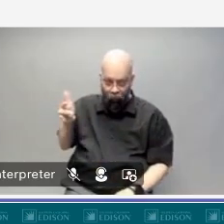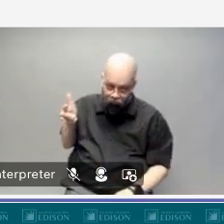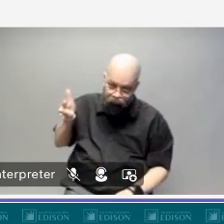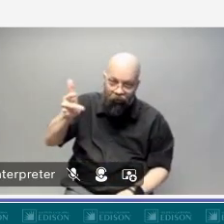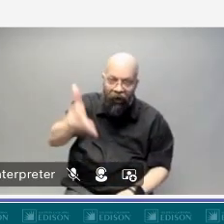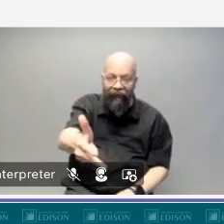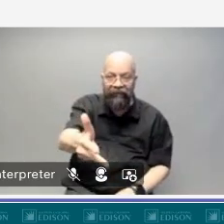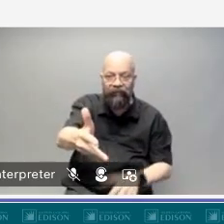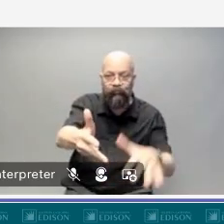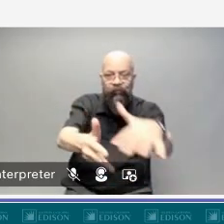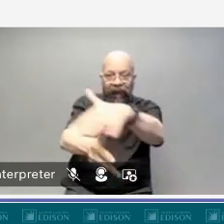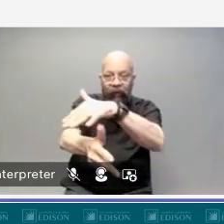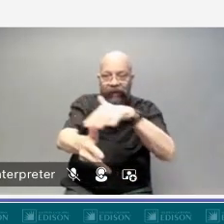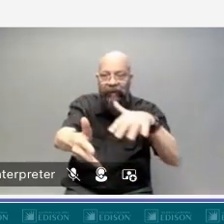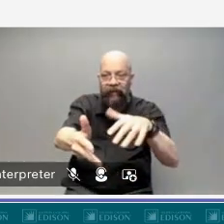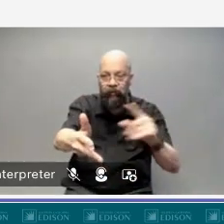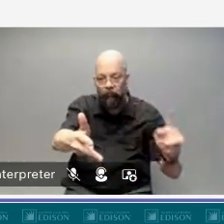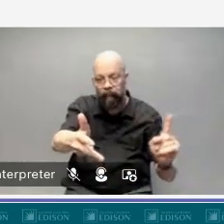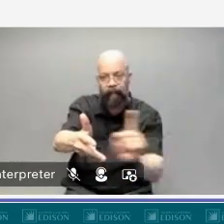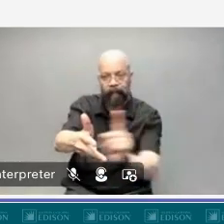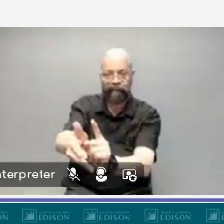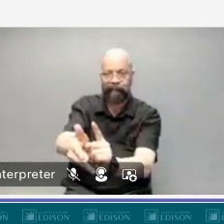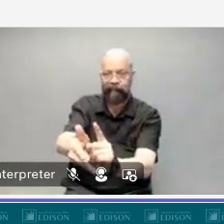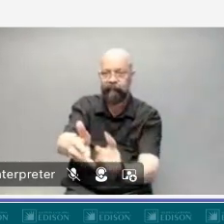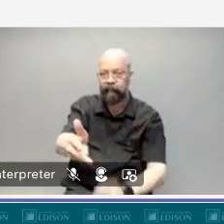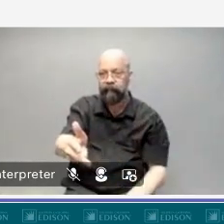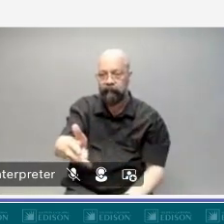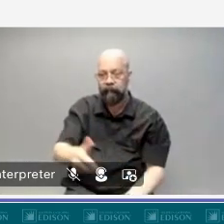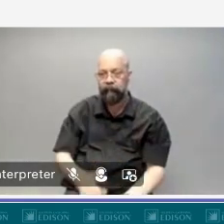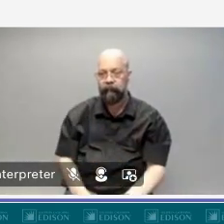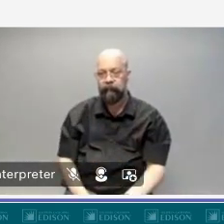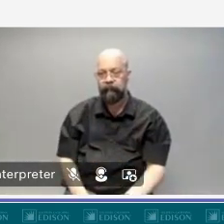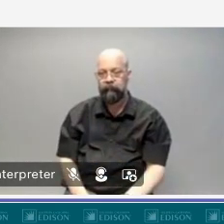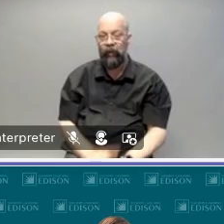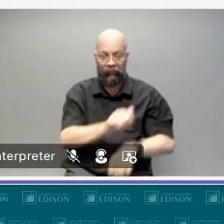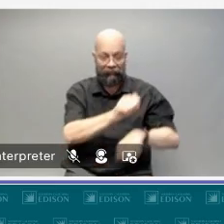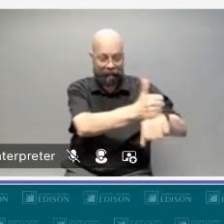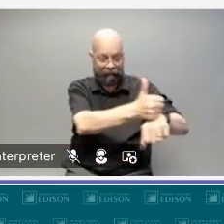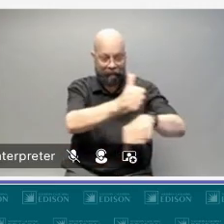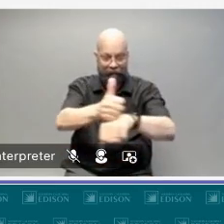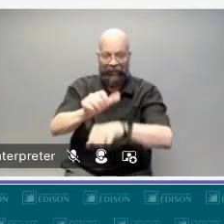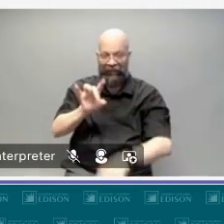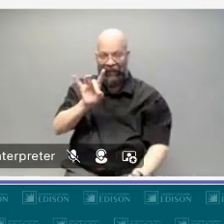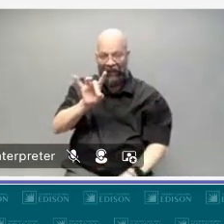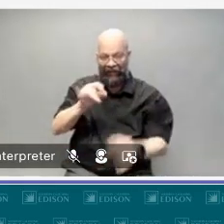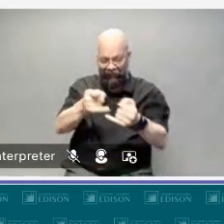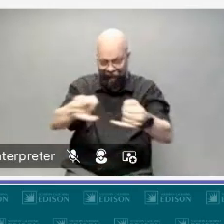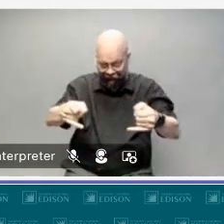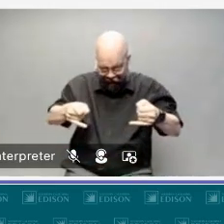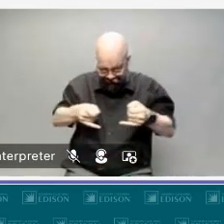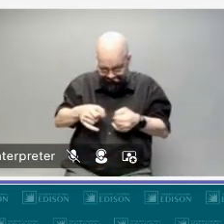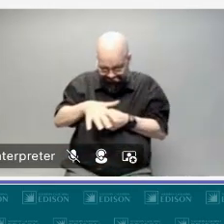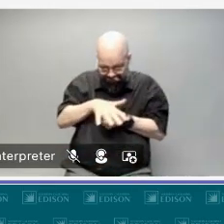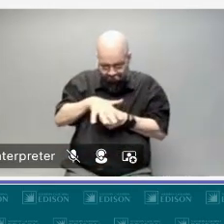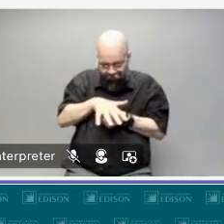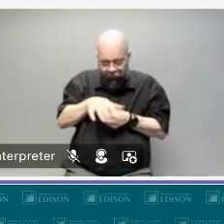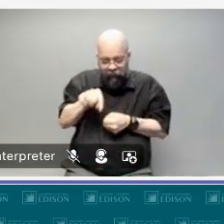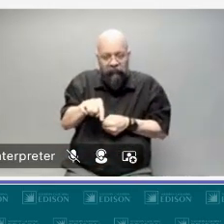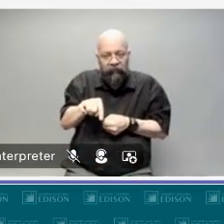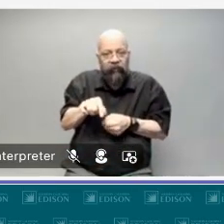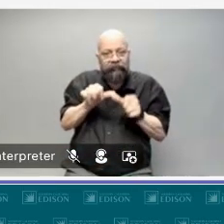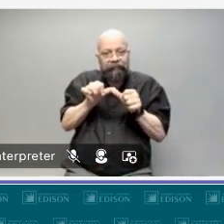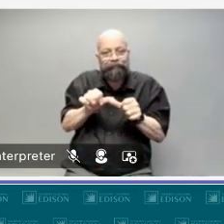community resource centers. And we've also created 8 resiliency zones that are strategically chosen locations where we